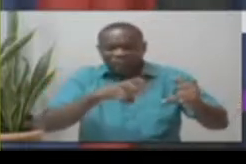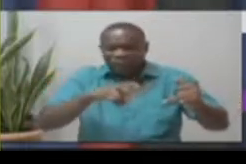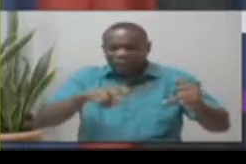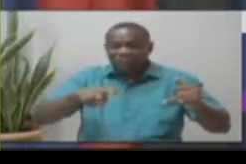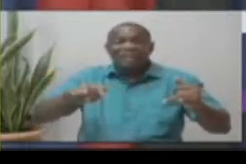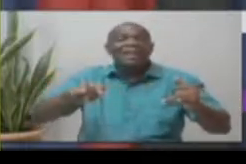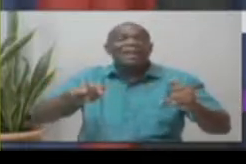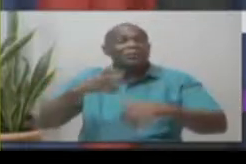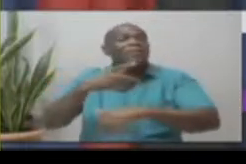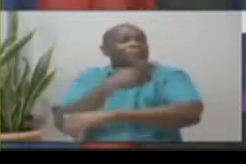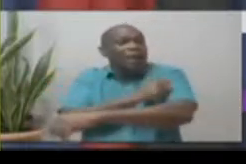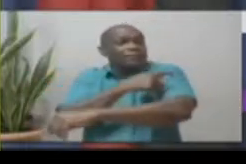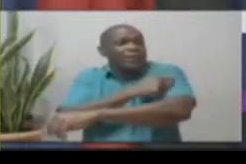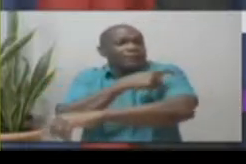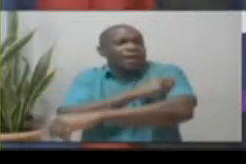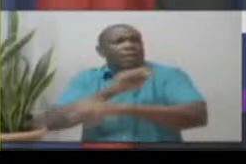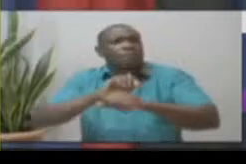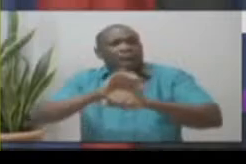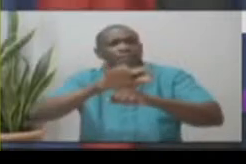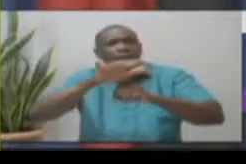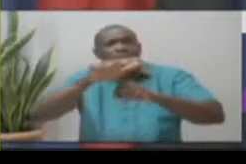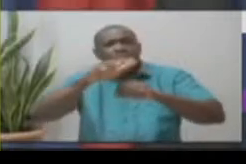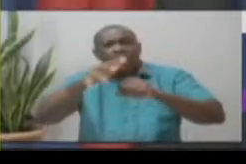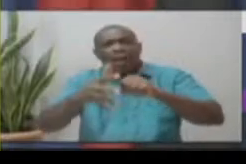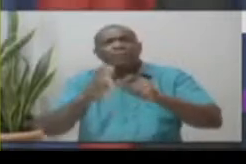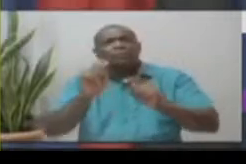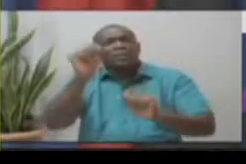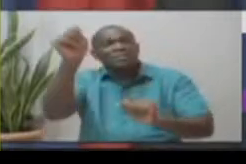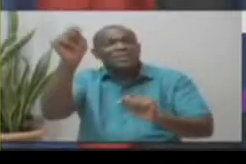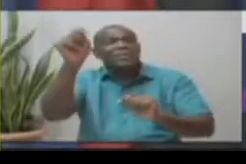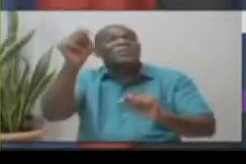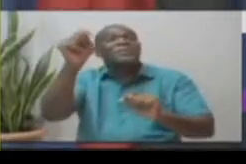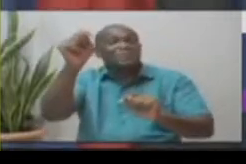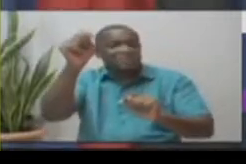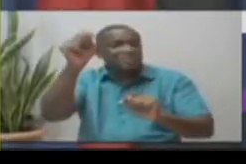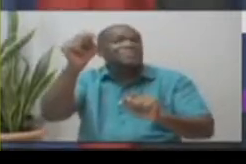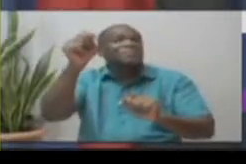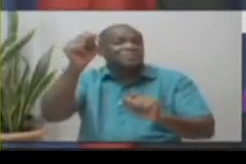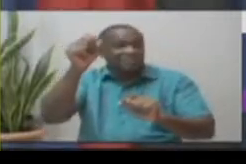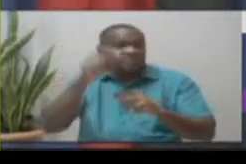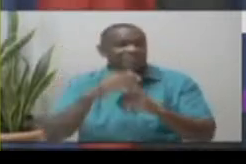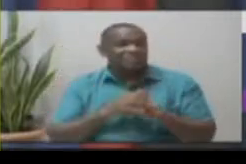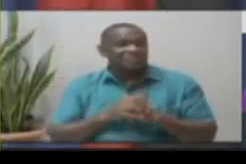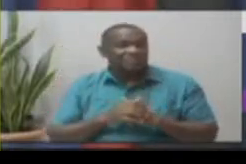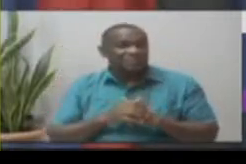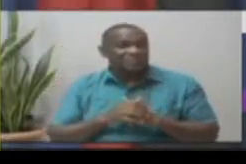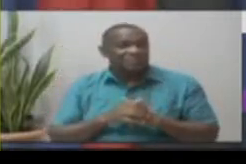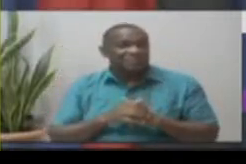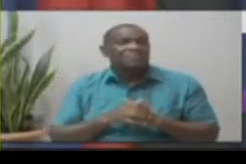our population. It started relatively slowly, largely dictated by the small doses that we had,